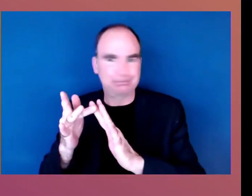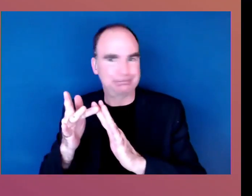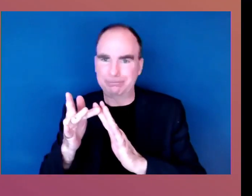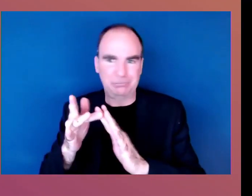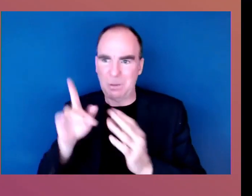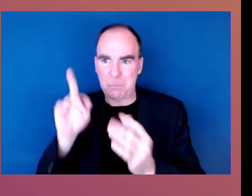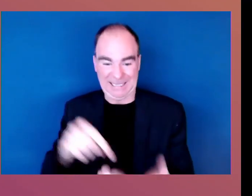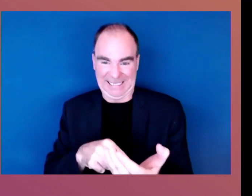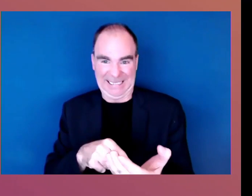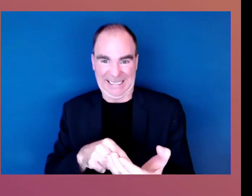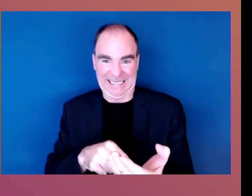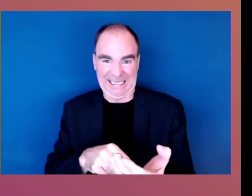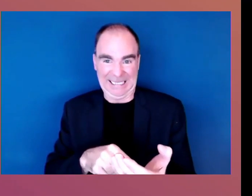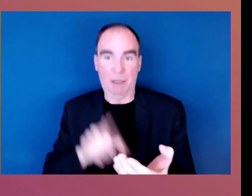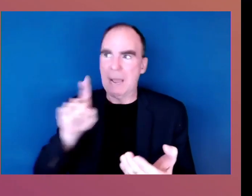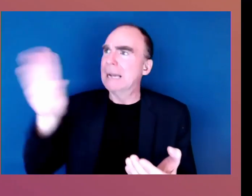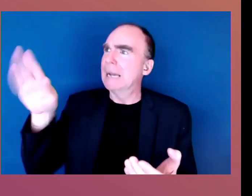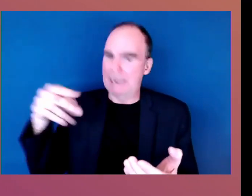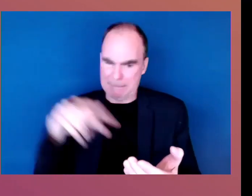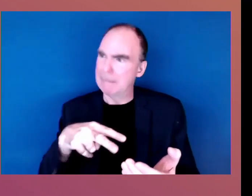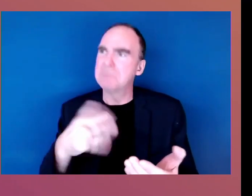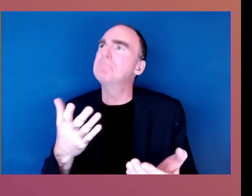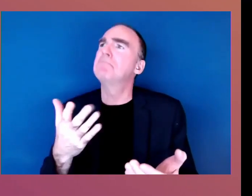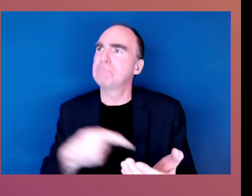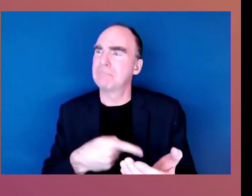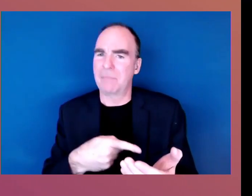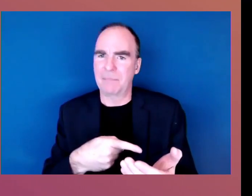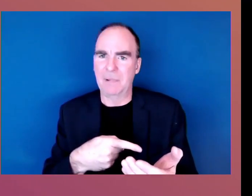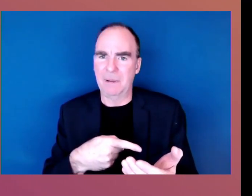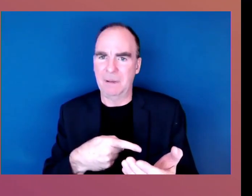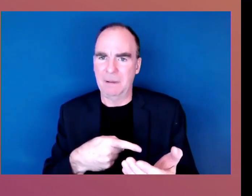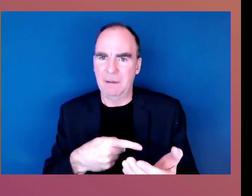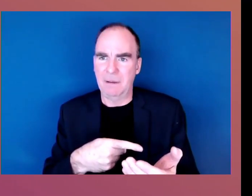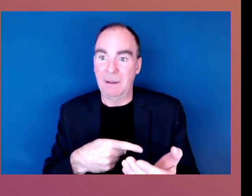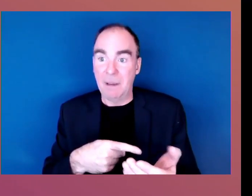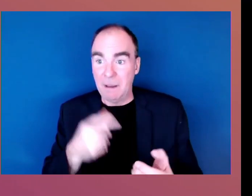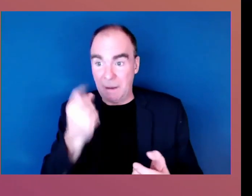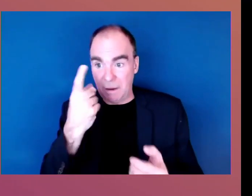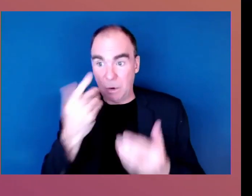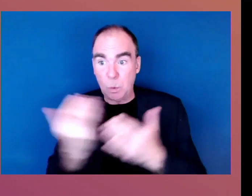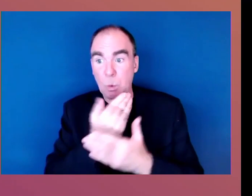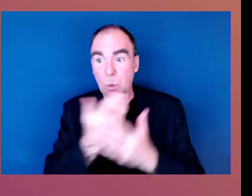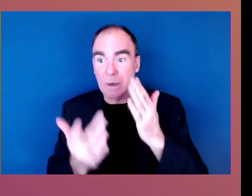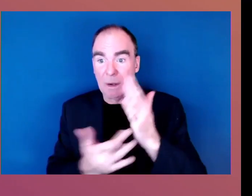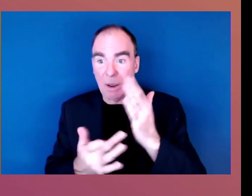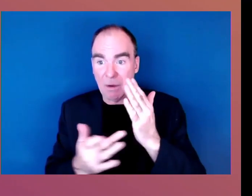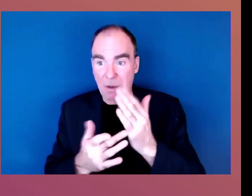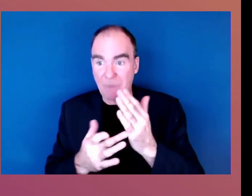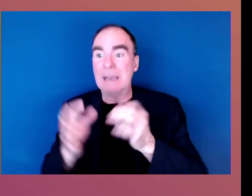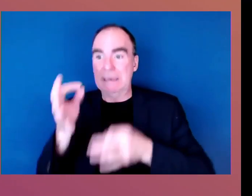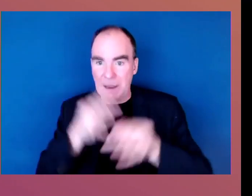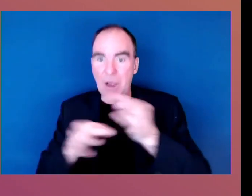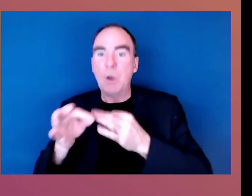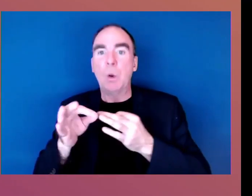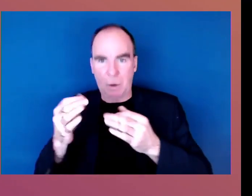needed. Luckily, I later found a new device which is Wi-Fi enabled.